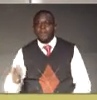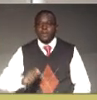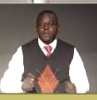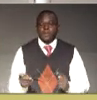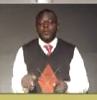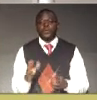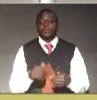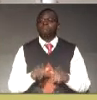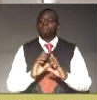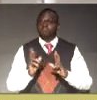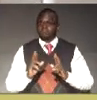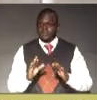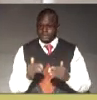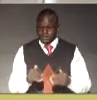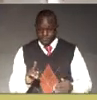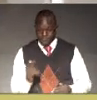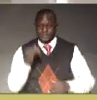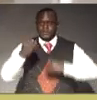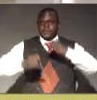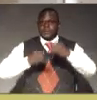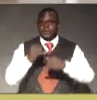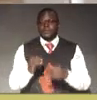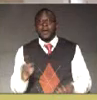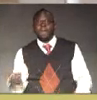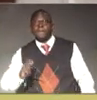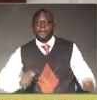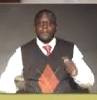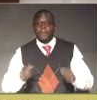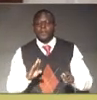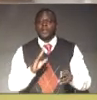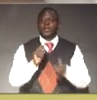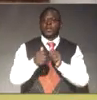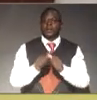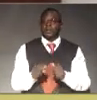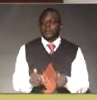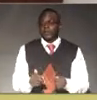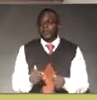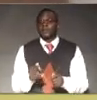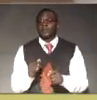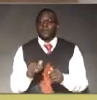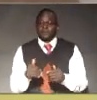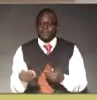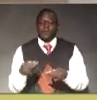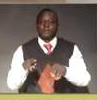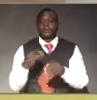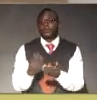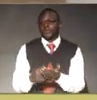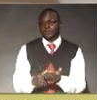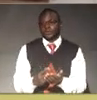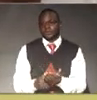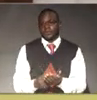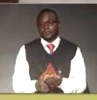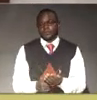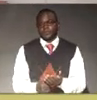All is set for the first ever International Open Squash Tournament to be contested at an up-country venue in Uganda.